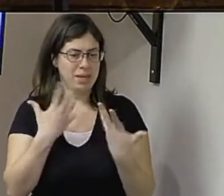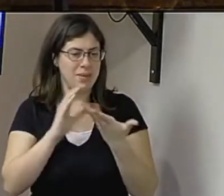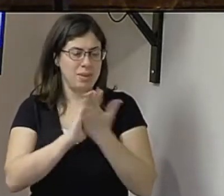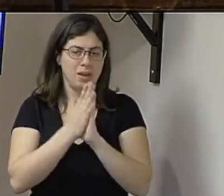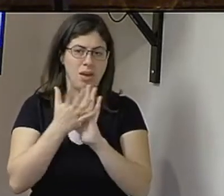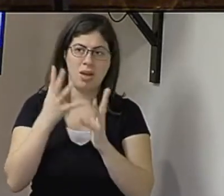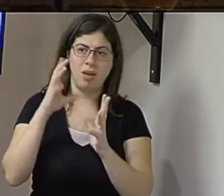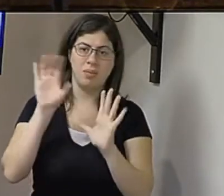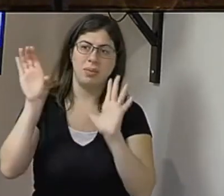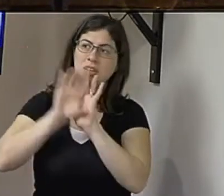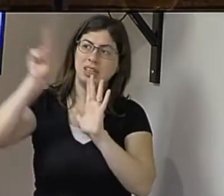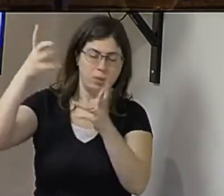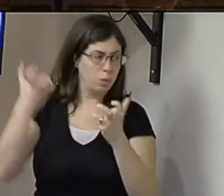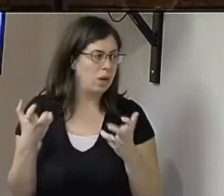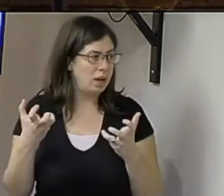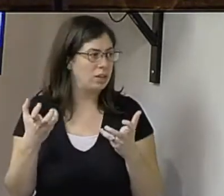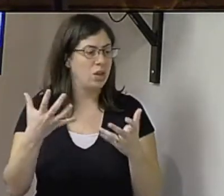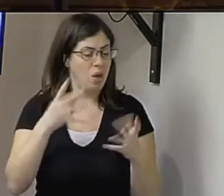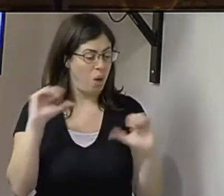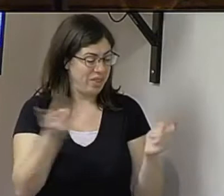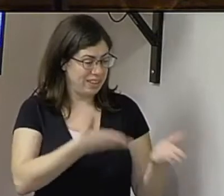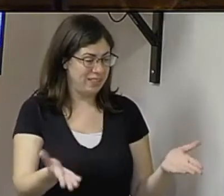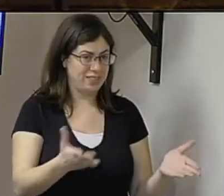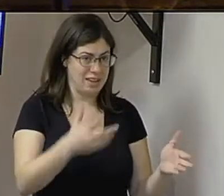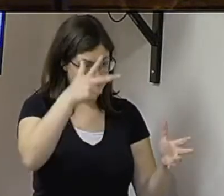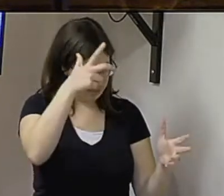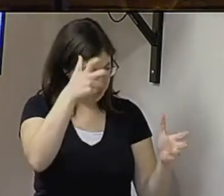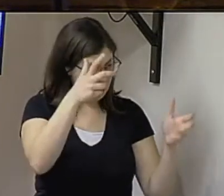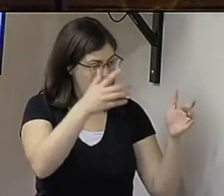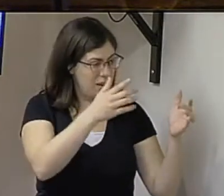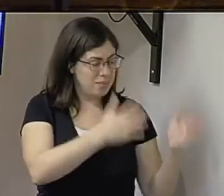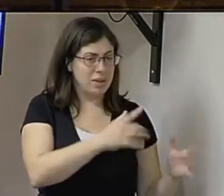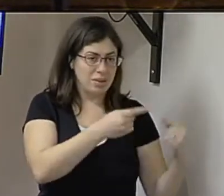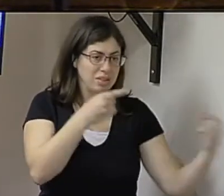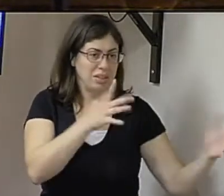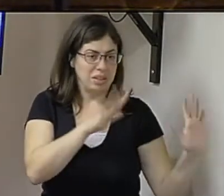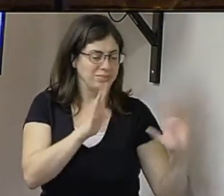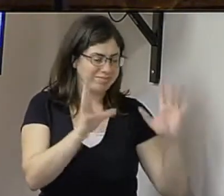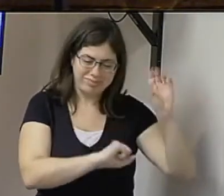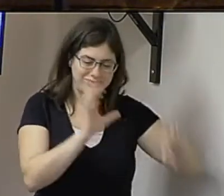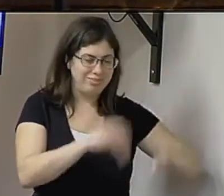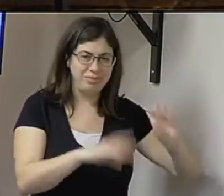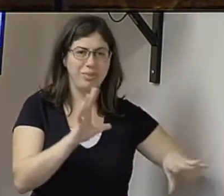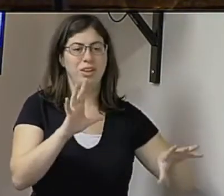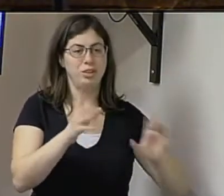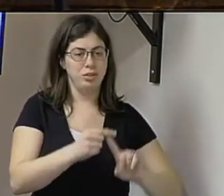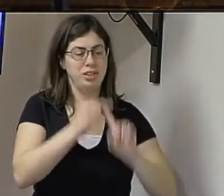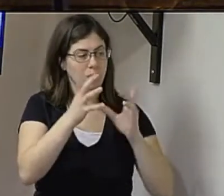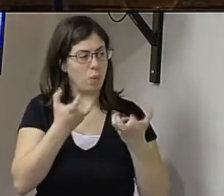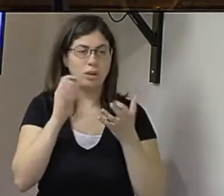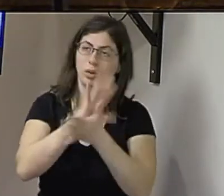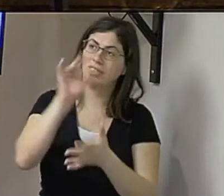image, the creation that he wanted me to be. He wants to get rid of the things that the enemy's trying to do that are keeping me from glorifying him in the unique way that he wanted me to glorify him,